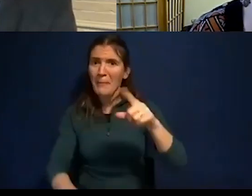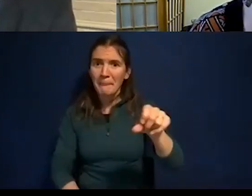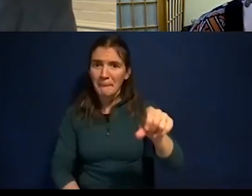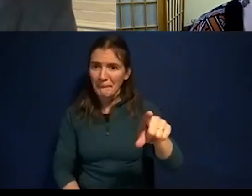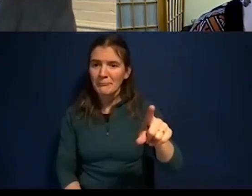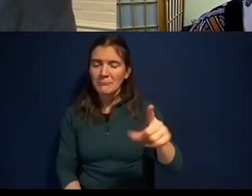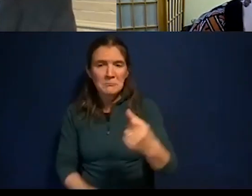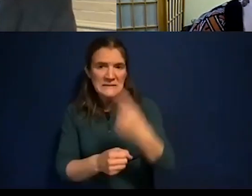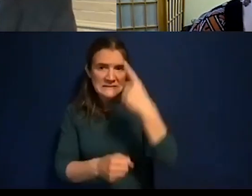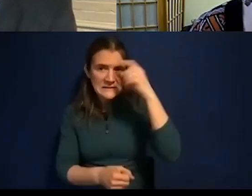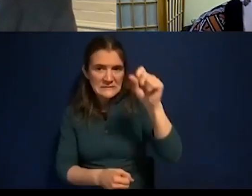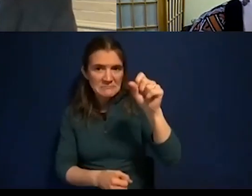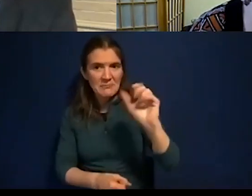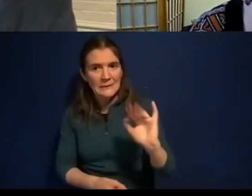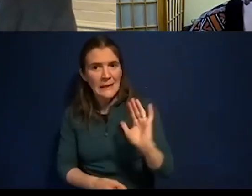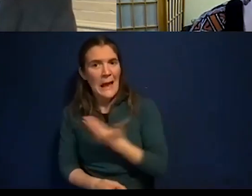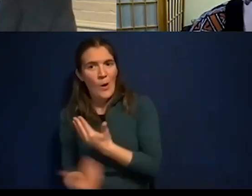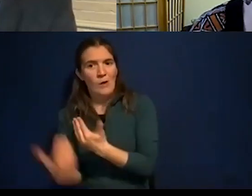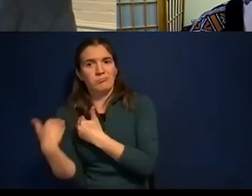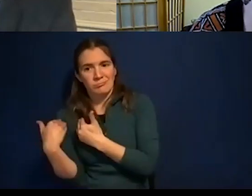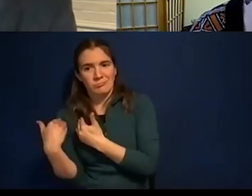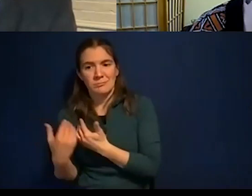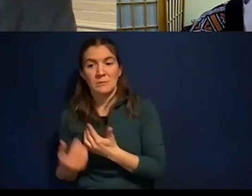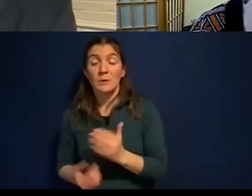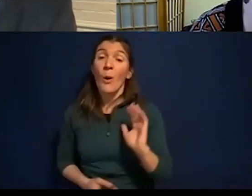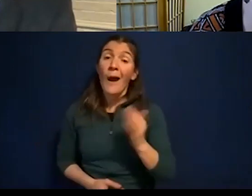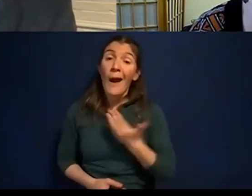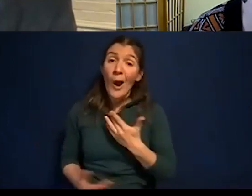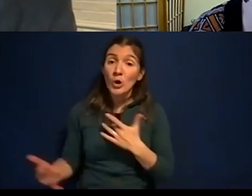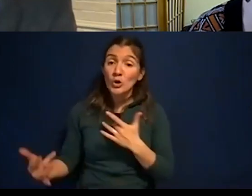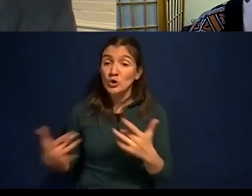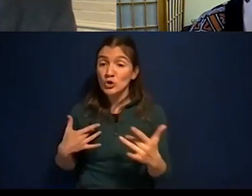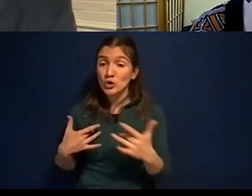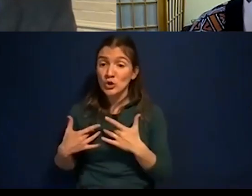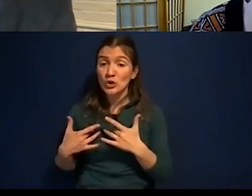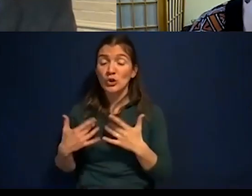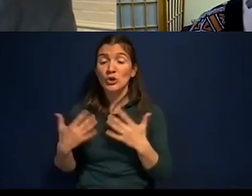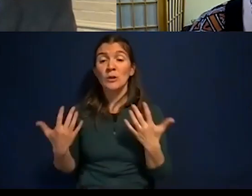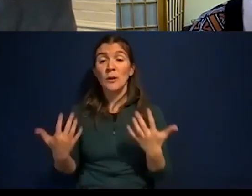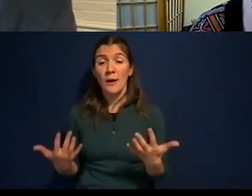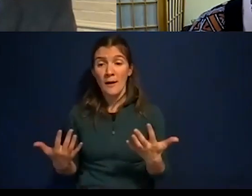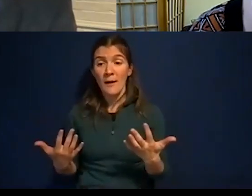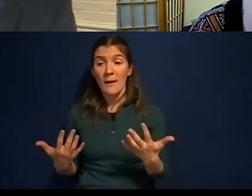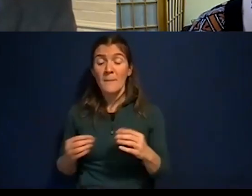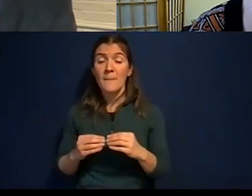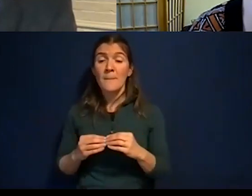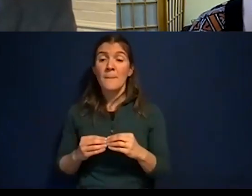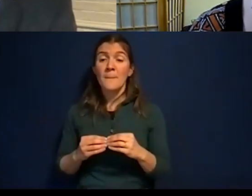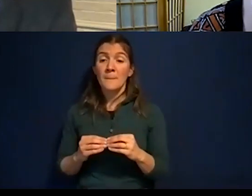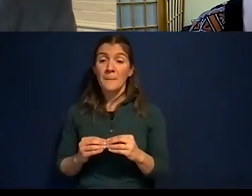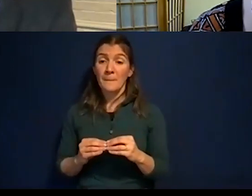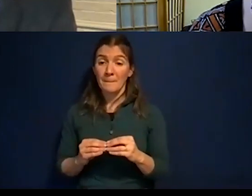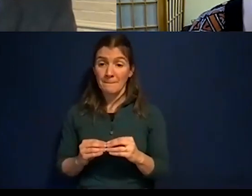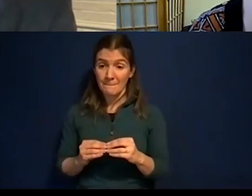That makes sense. My concern, or our concern, about whether it's